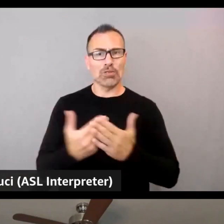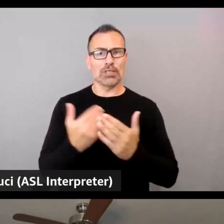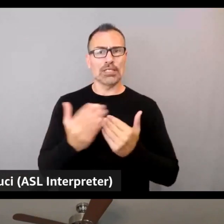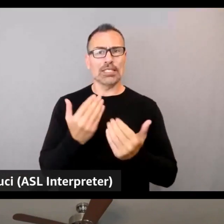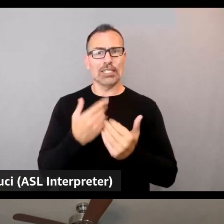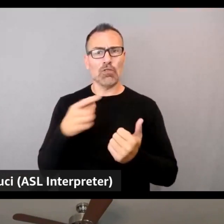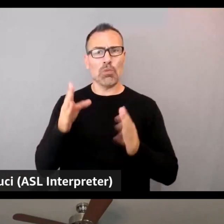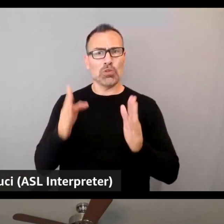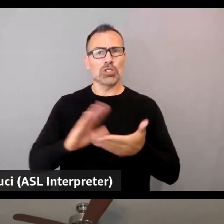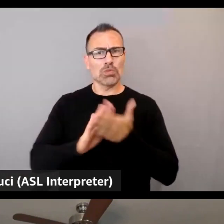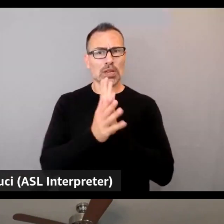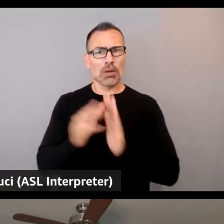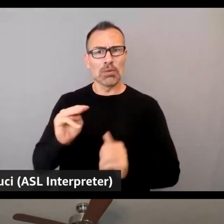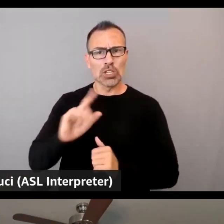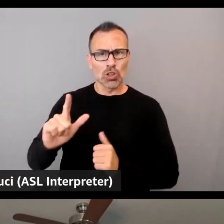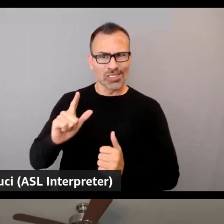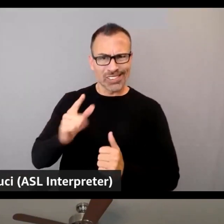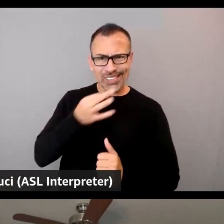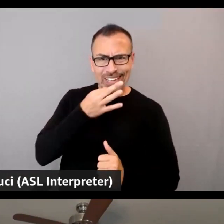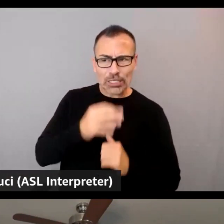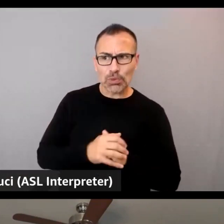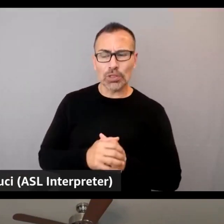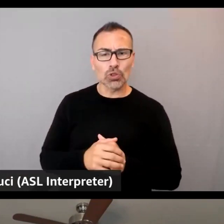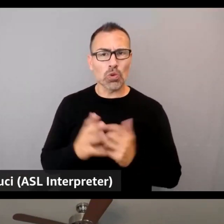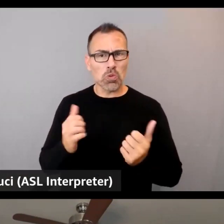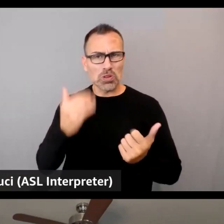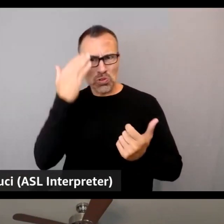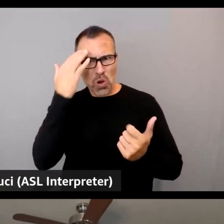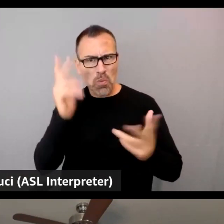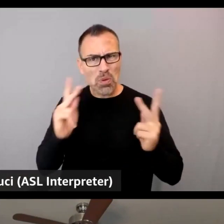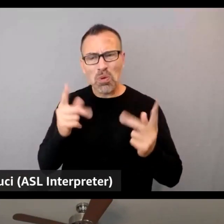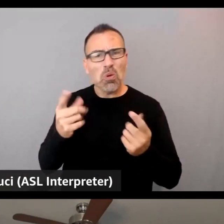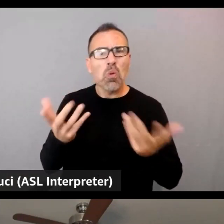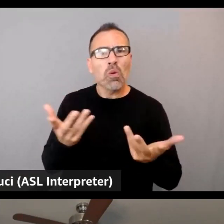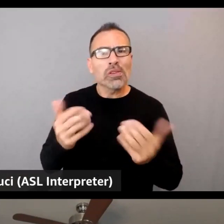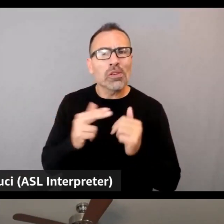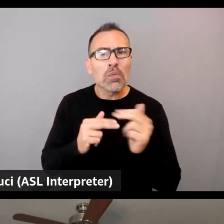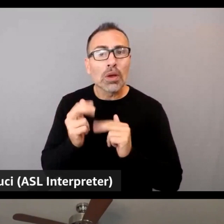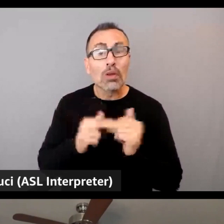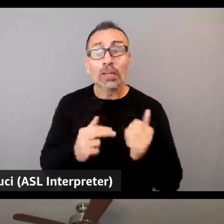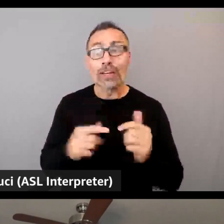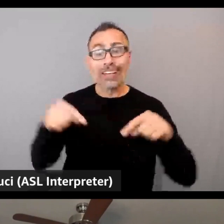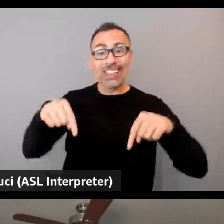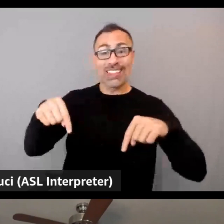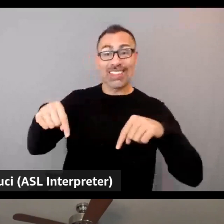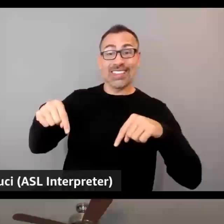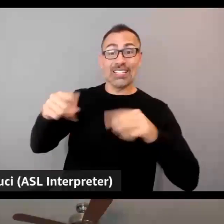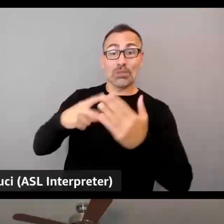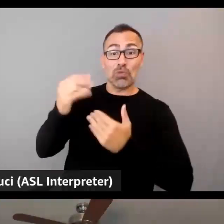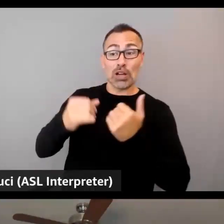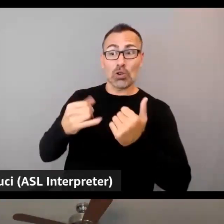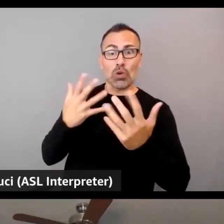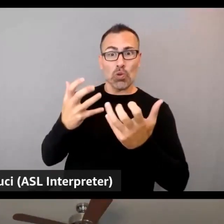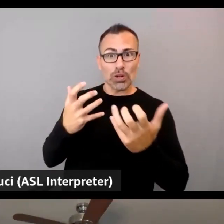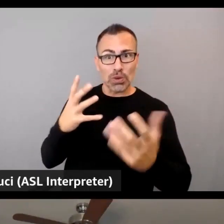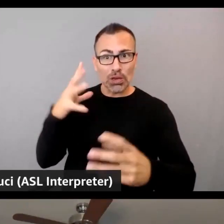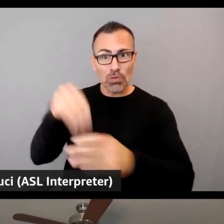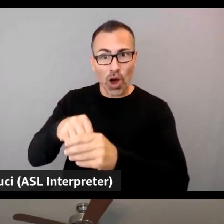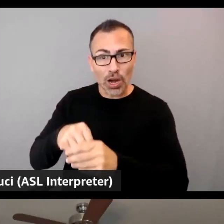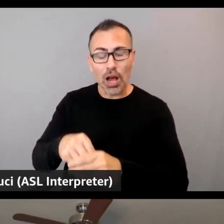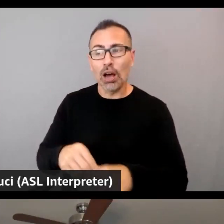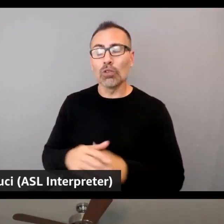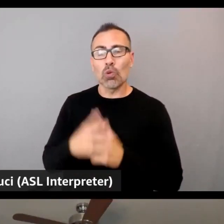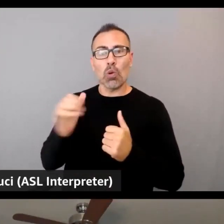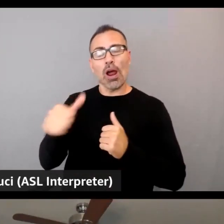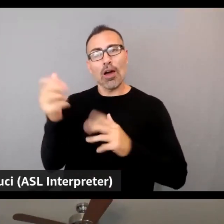want to see what people are building, because what's great about pgvector being open source is that this is a project that we want to contribute to, and we want to encourage others to